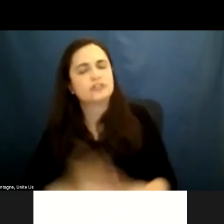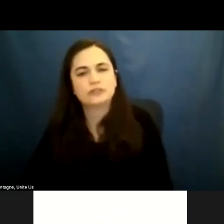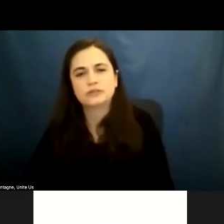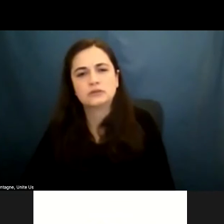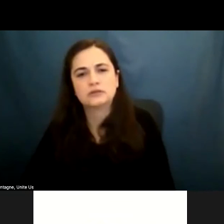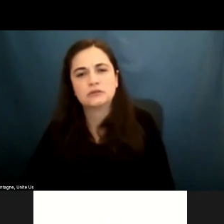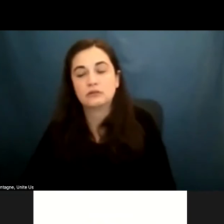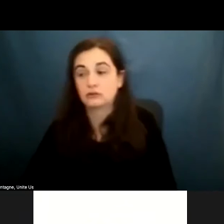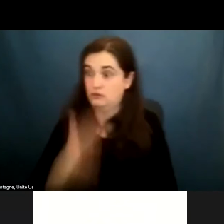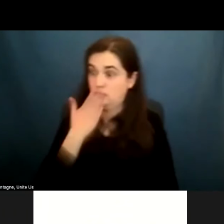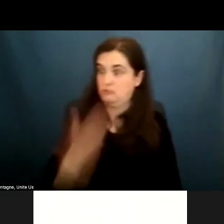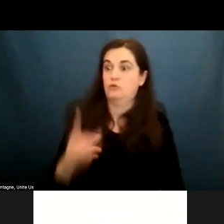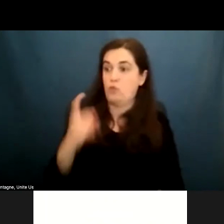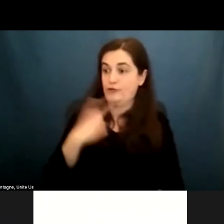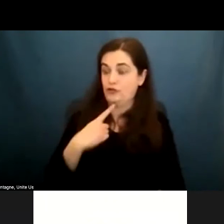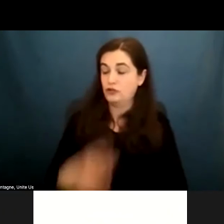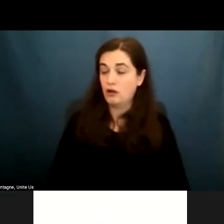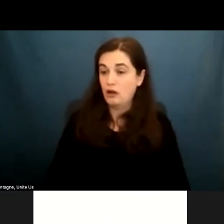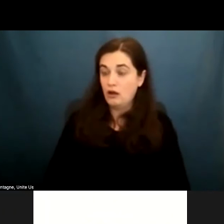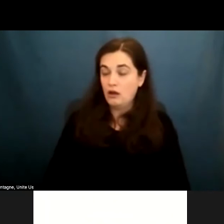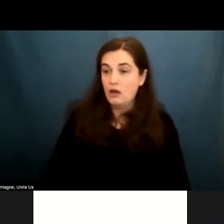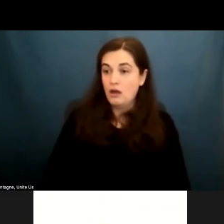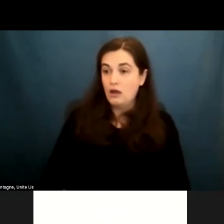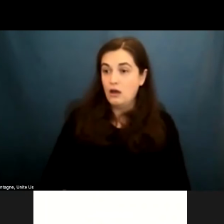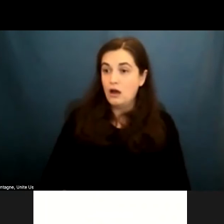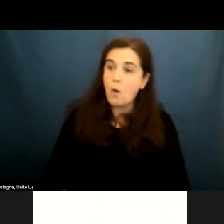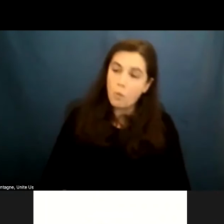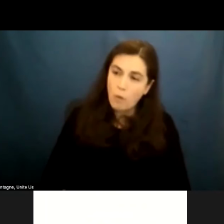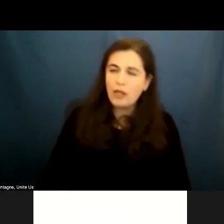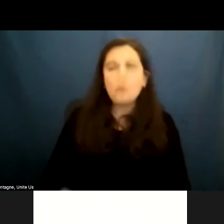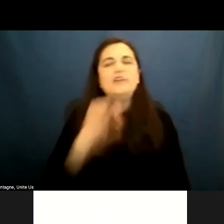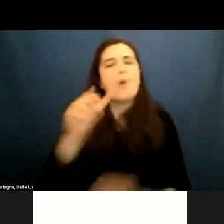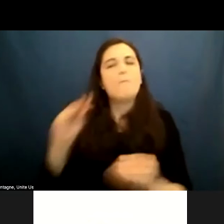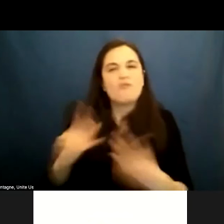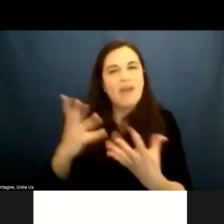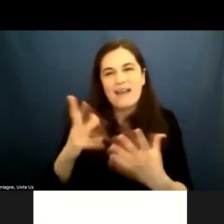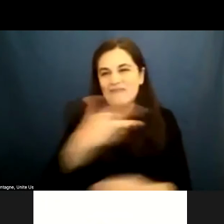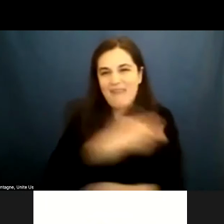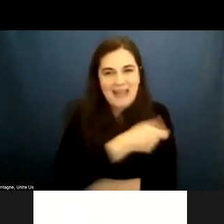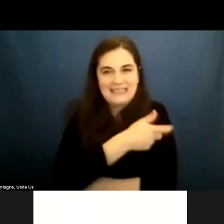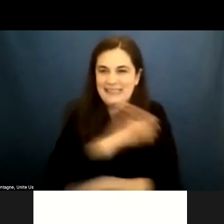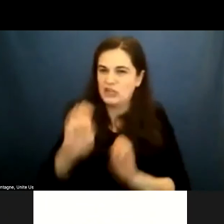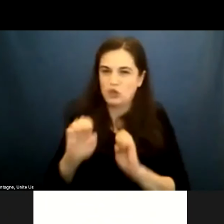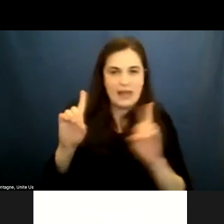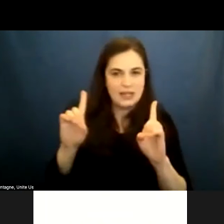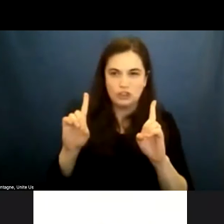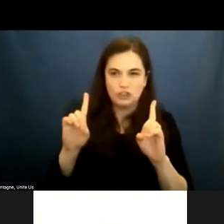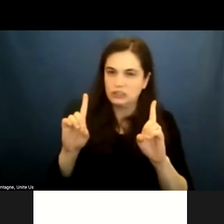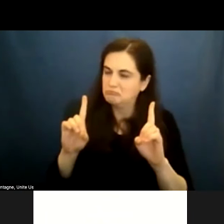It's a great question. I mean, we don't do vaccine education so